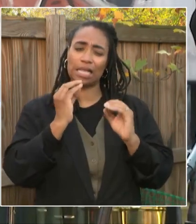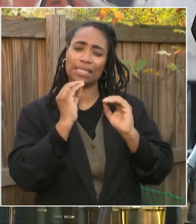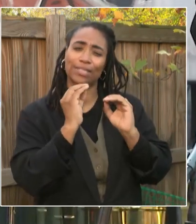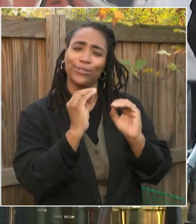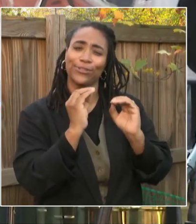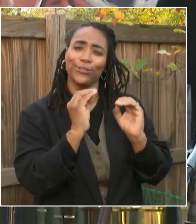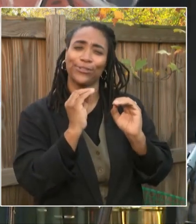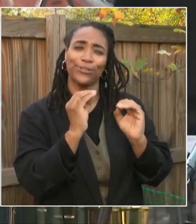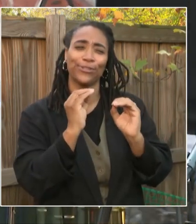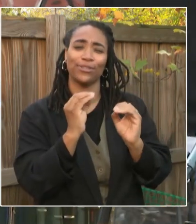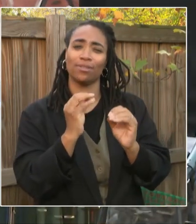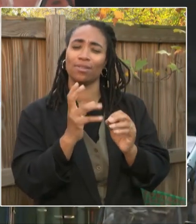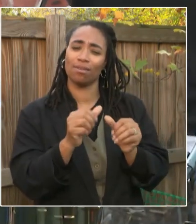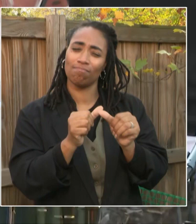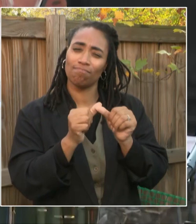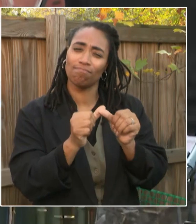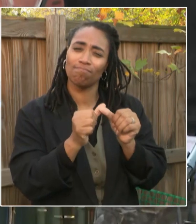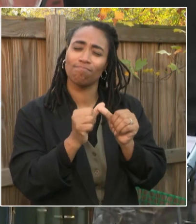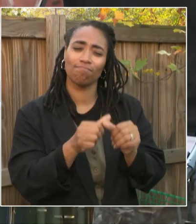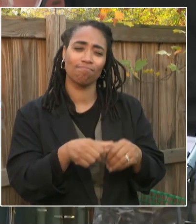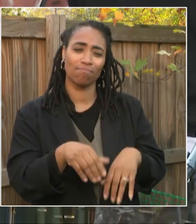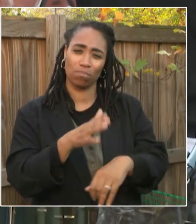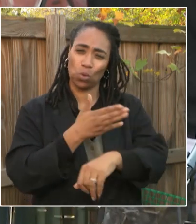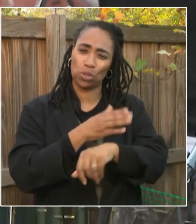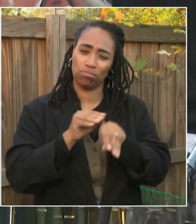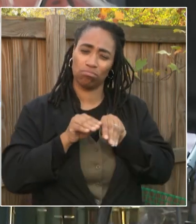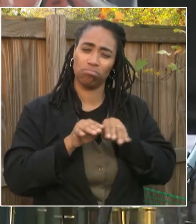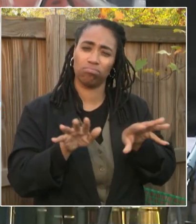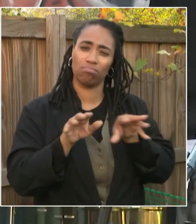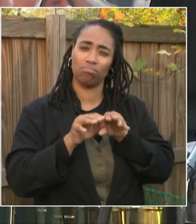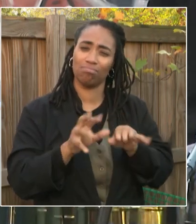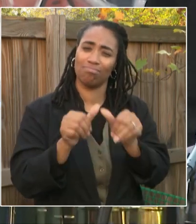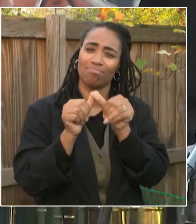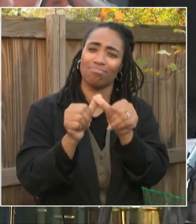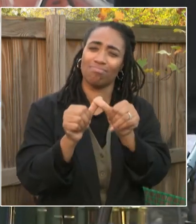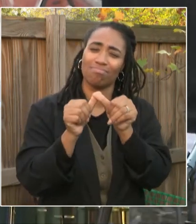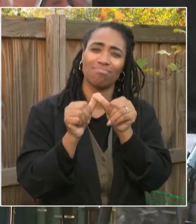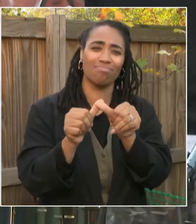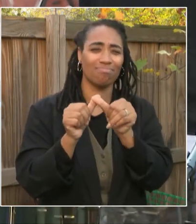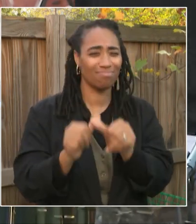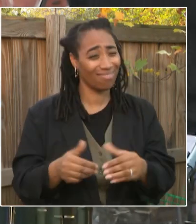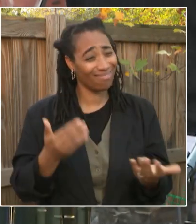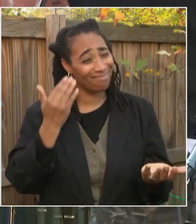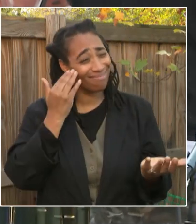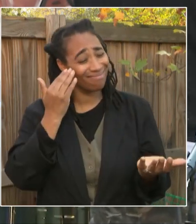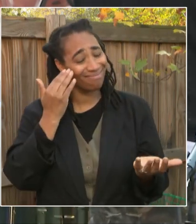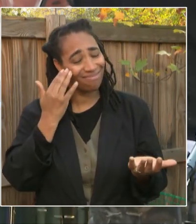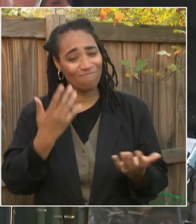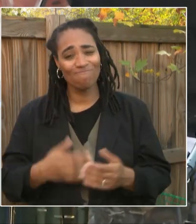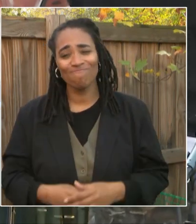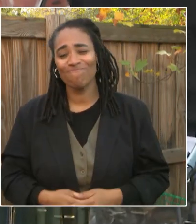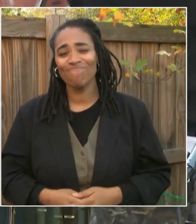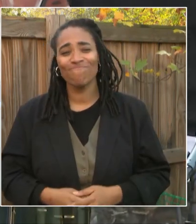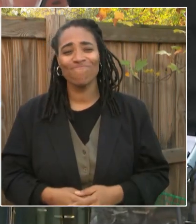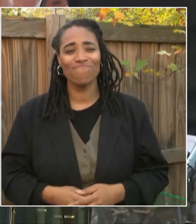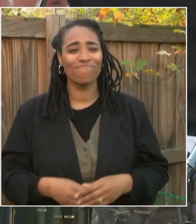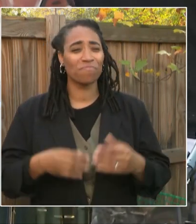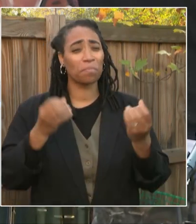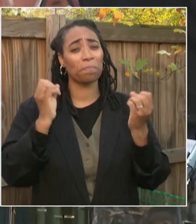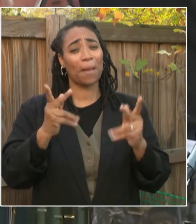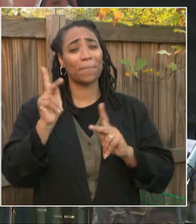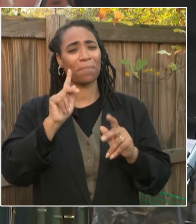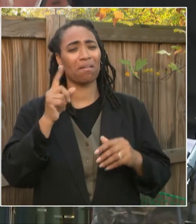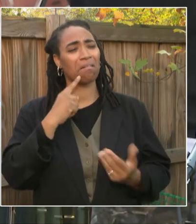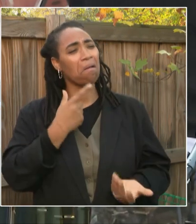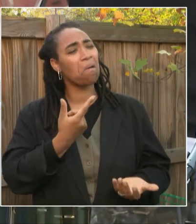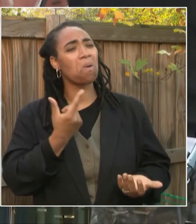I tell you, as a result, look what we got. Everybody says that go-go is the cousin of hip-hop. But I'm